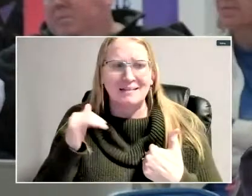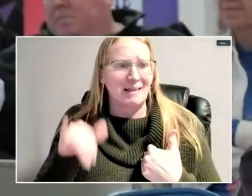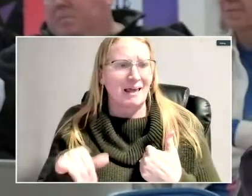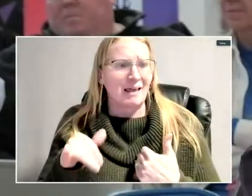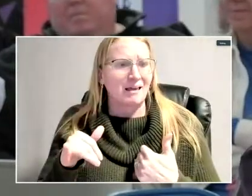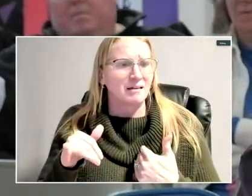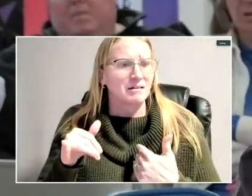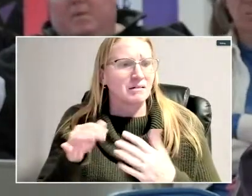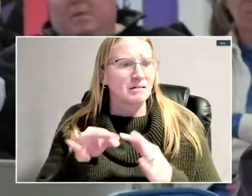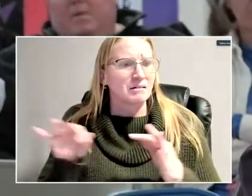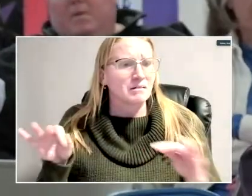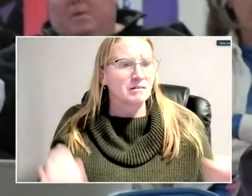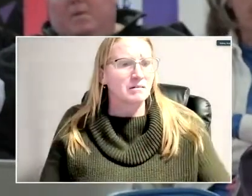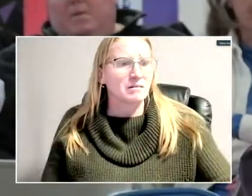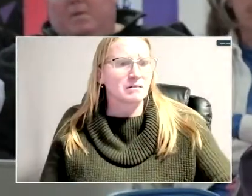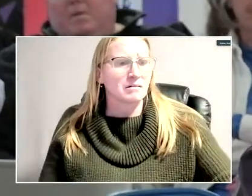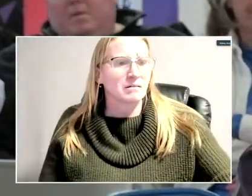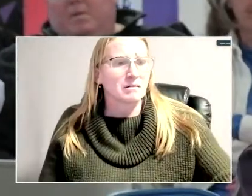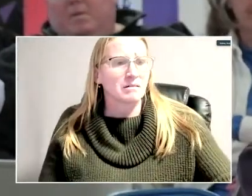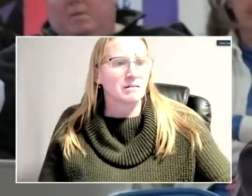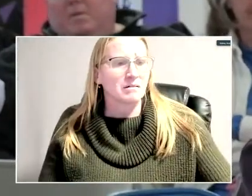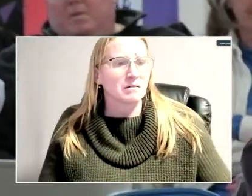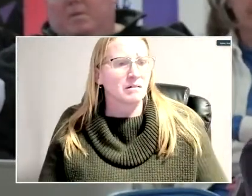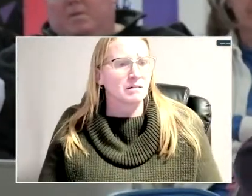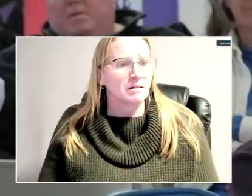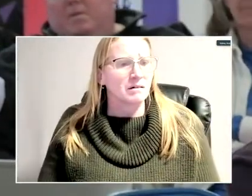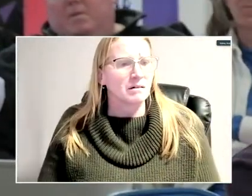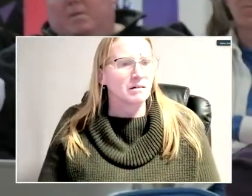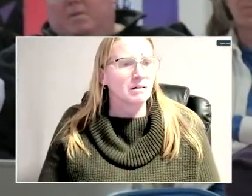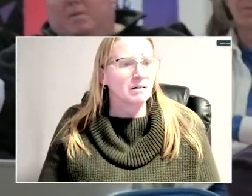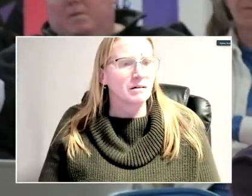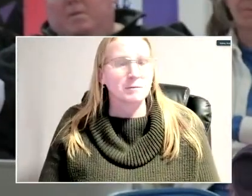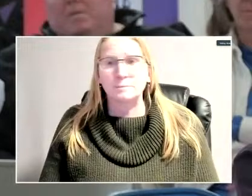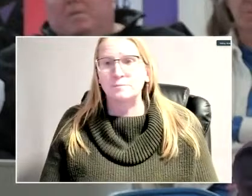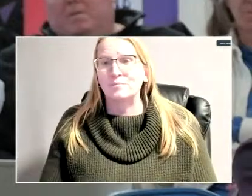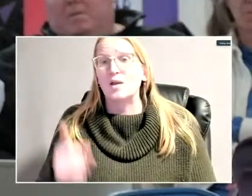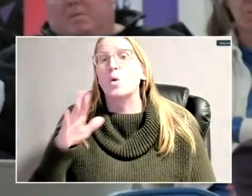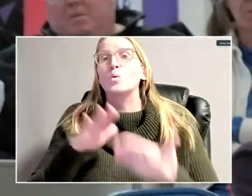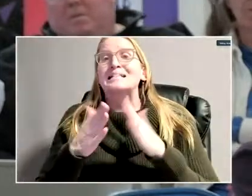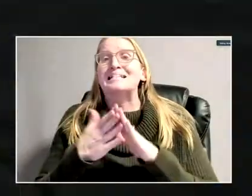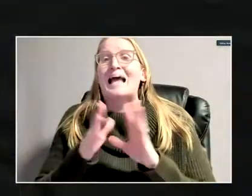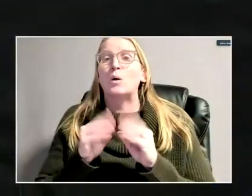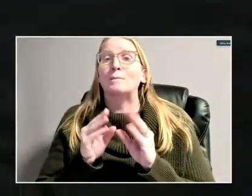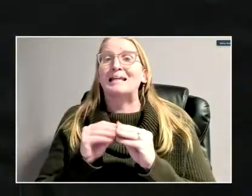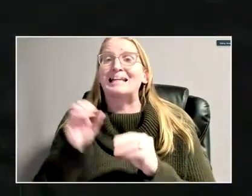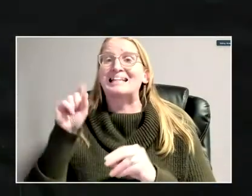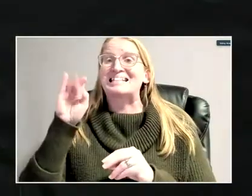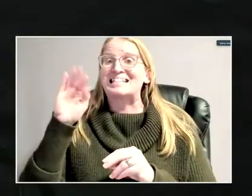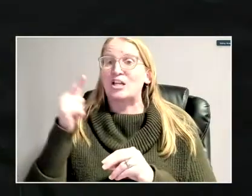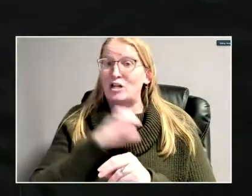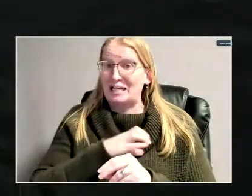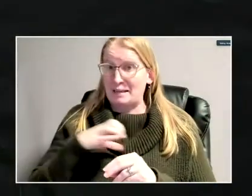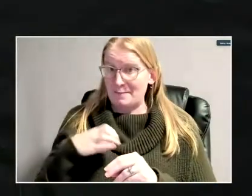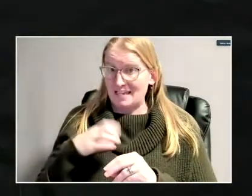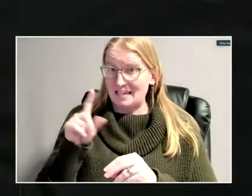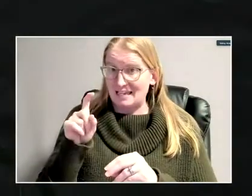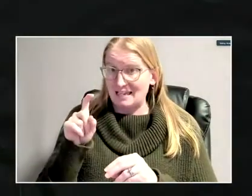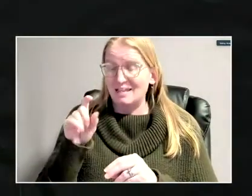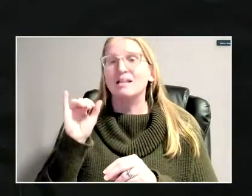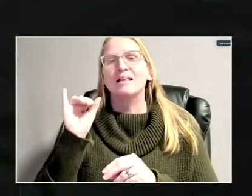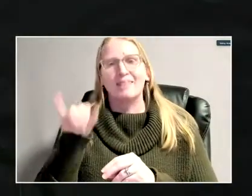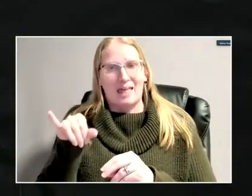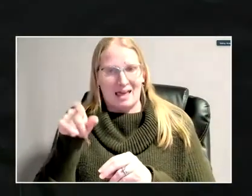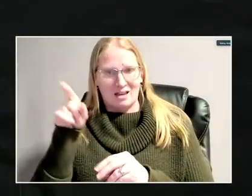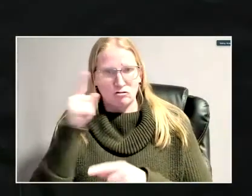it so there was a town meeting steering committee there was a town meeting steering committee if that's what you're referring to those recommendations were presented